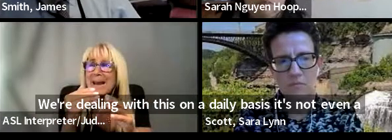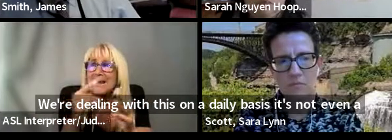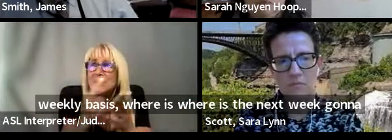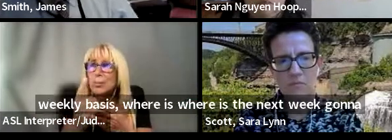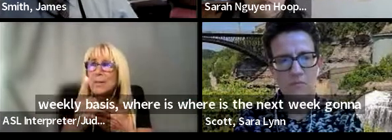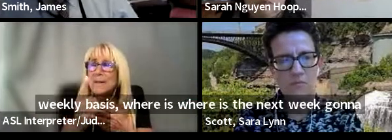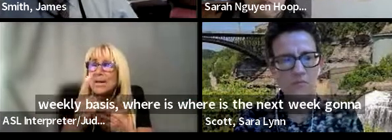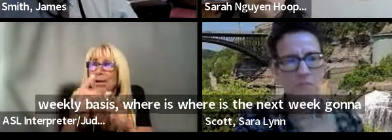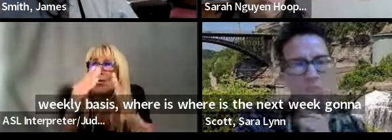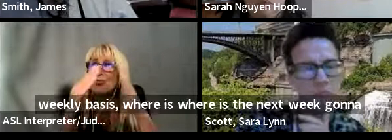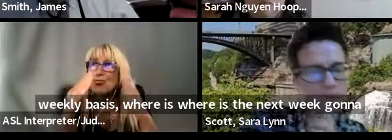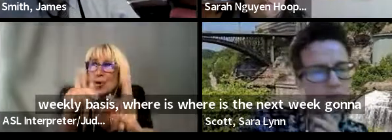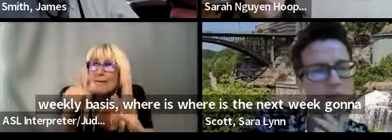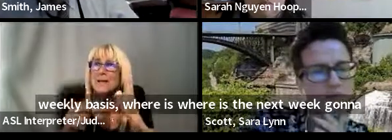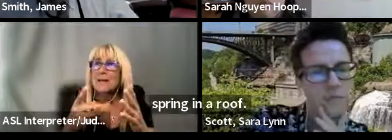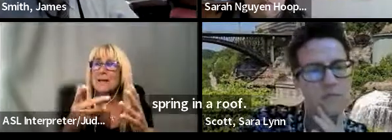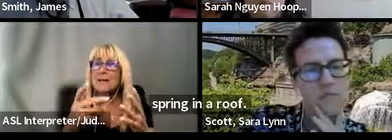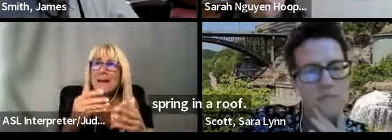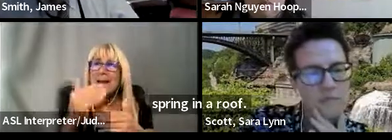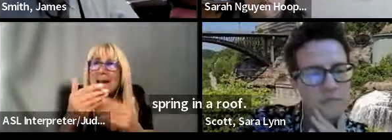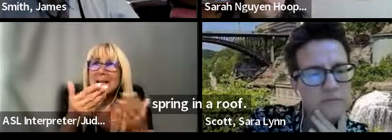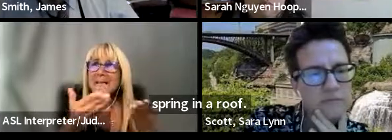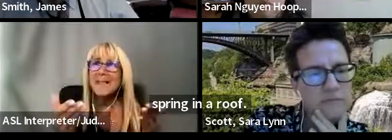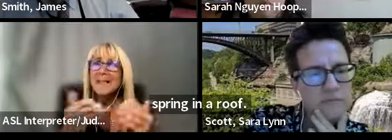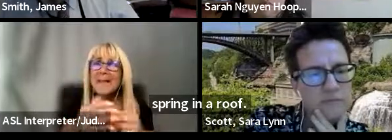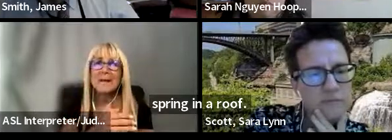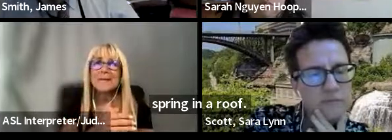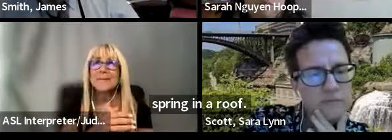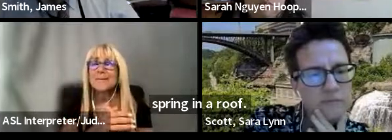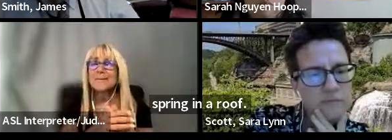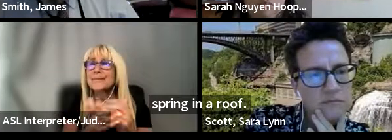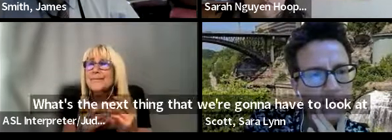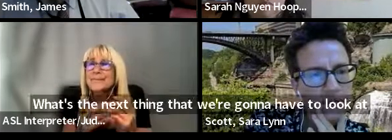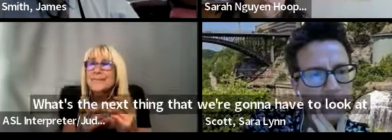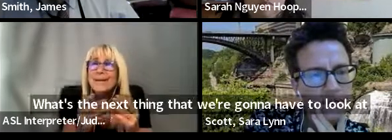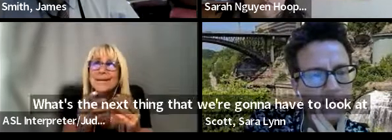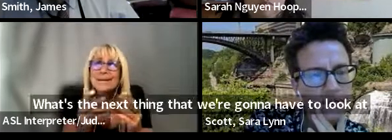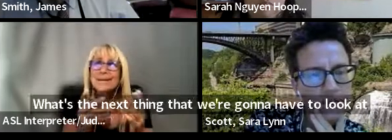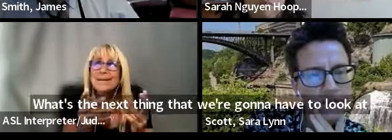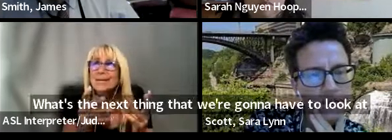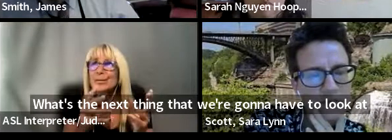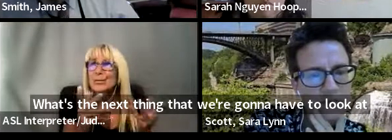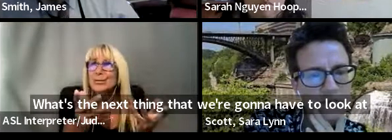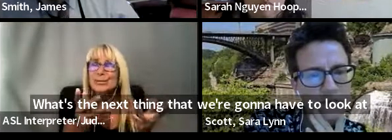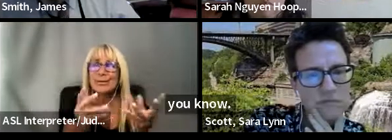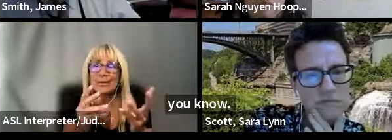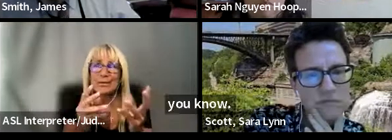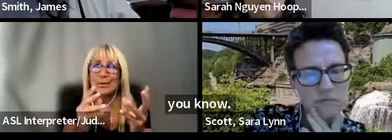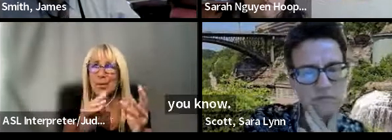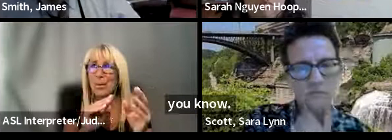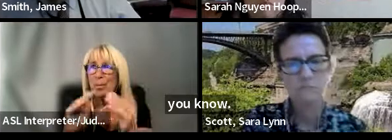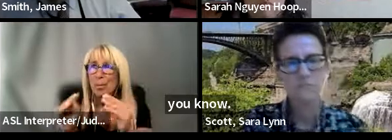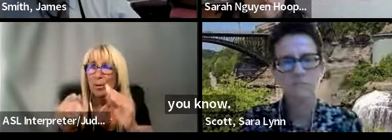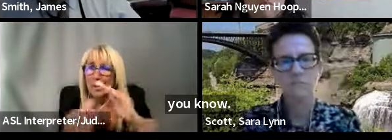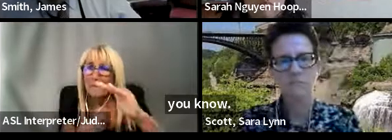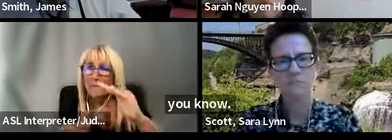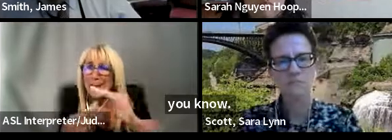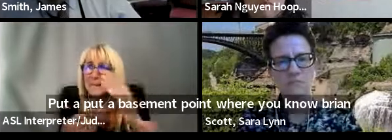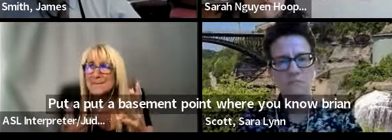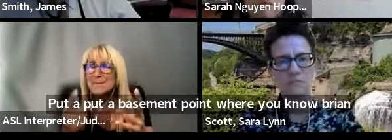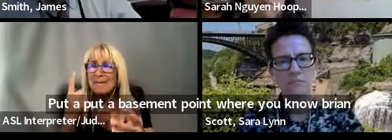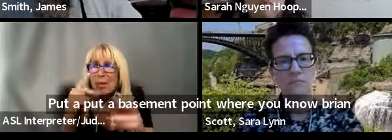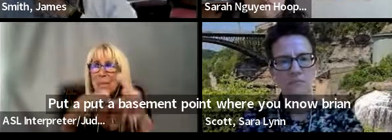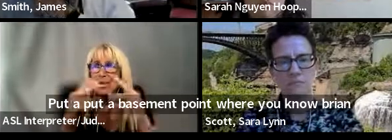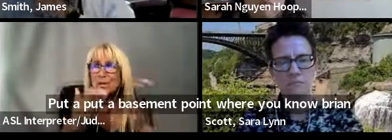the next thing that we're going to have to look at to put a basement at a point where Brian Liberty's on this, where building services